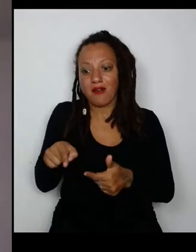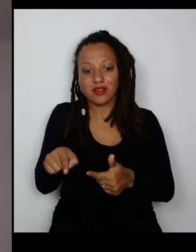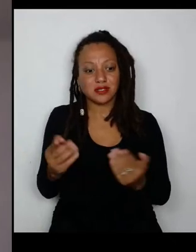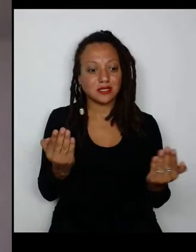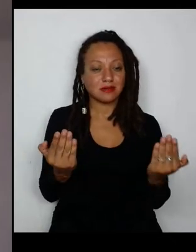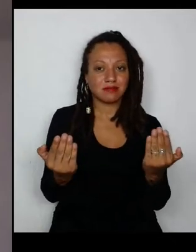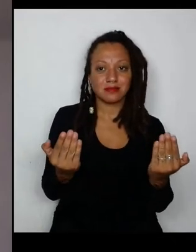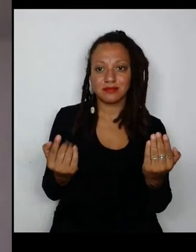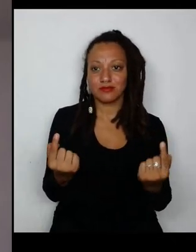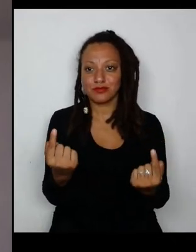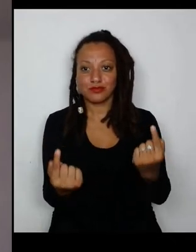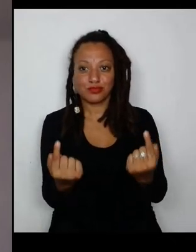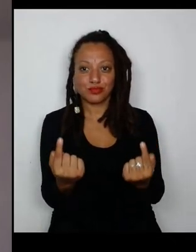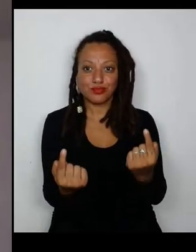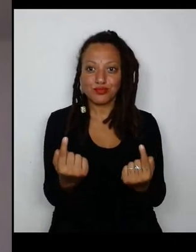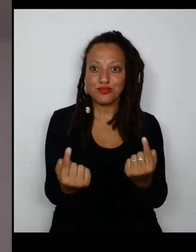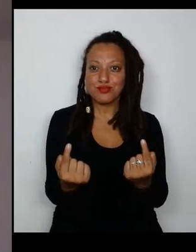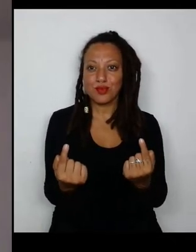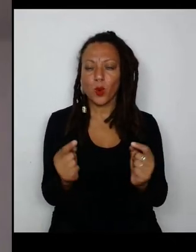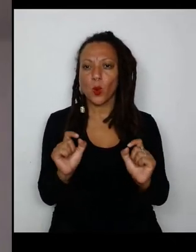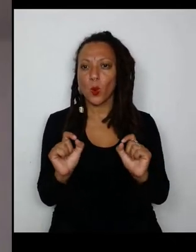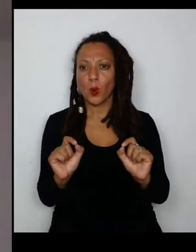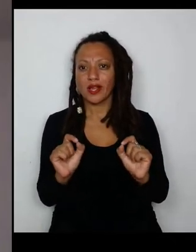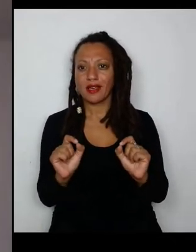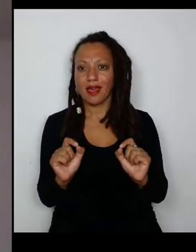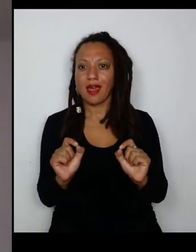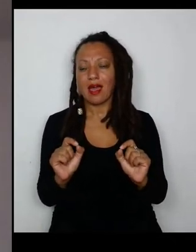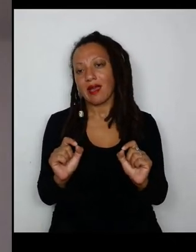working within that paradox